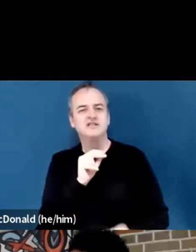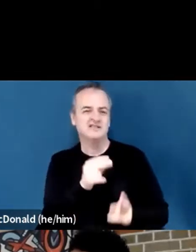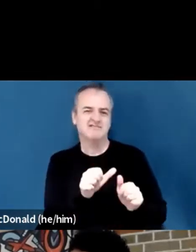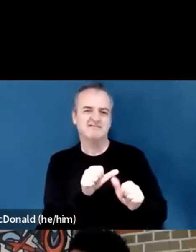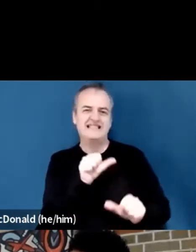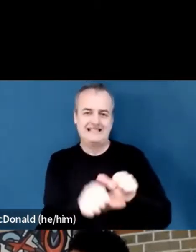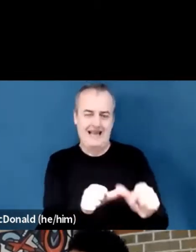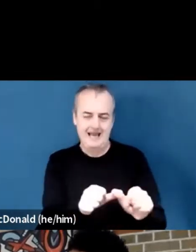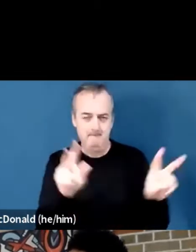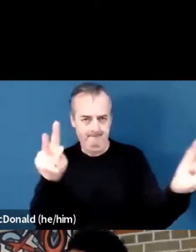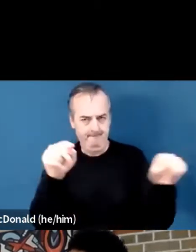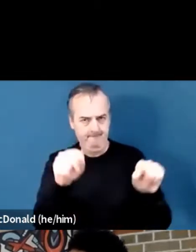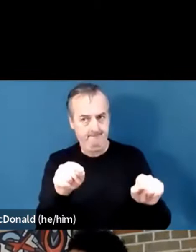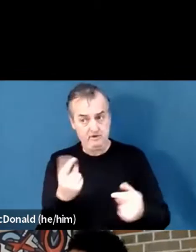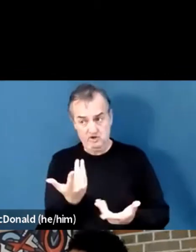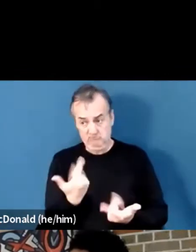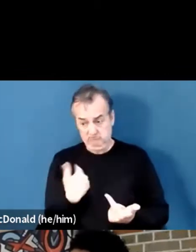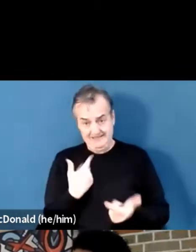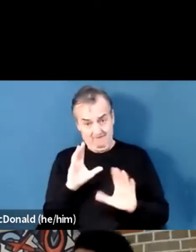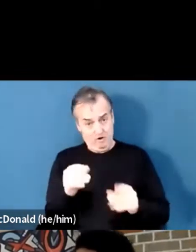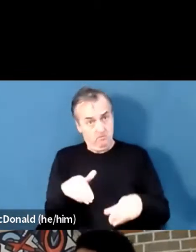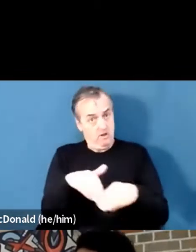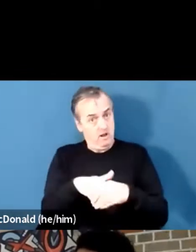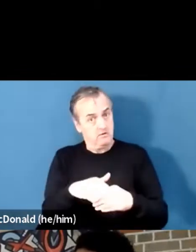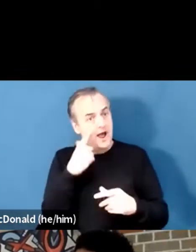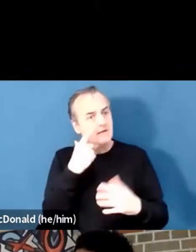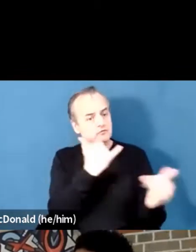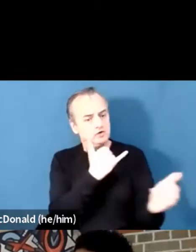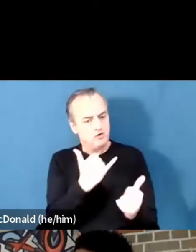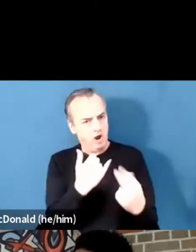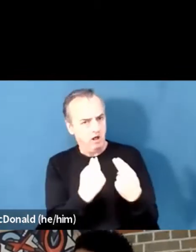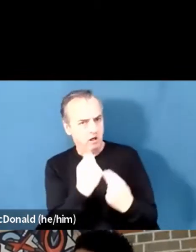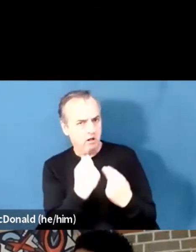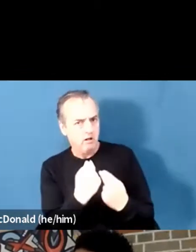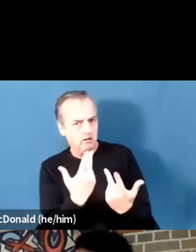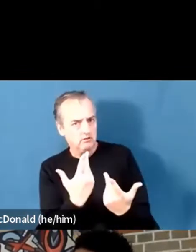and just kind of went from there, really. Had a trial